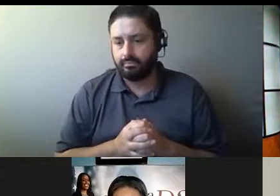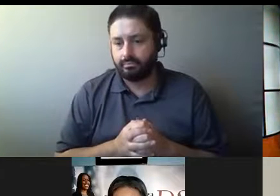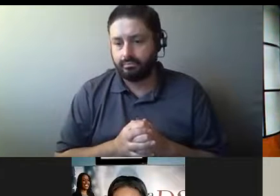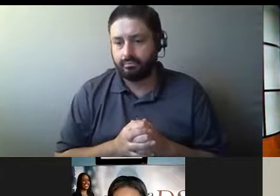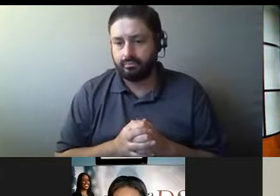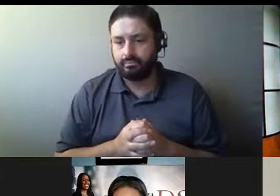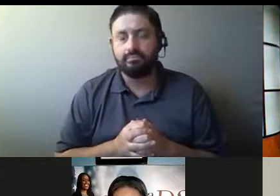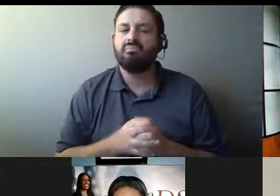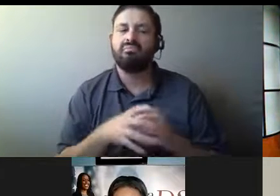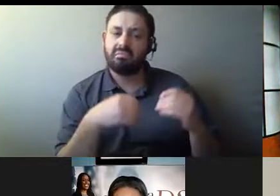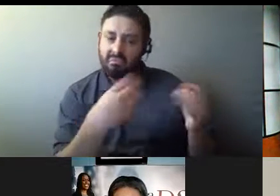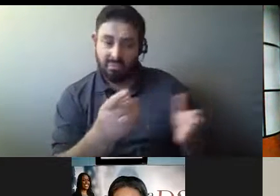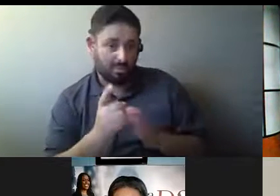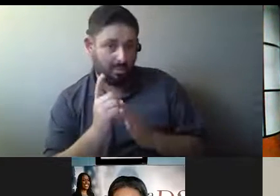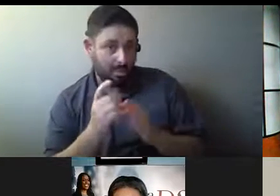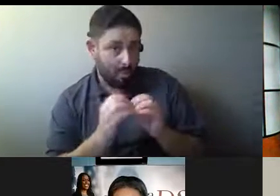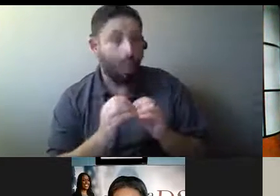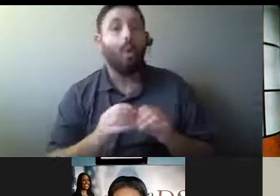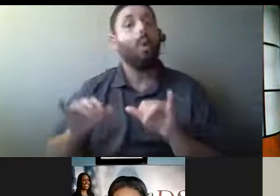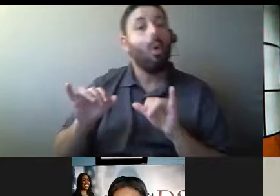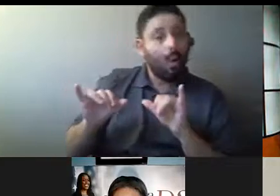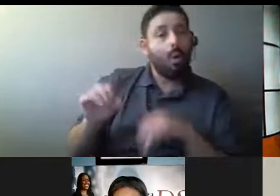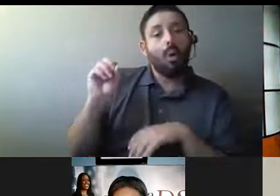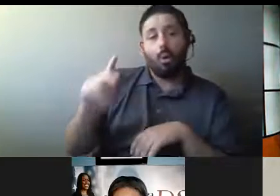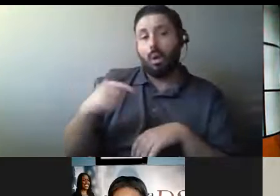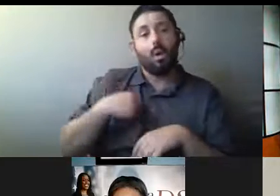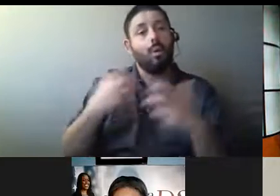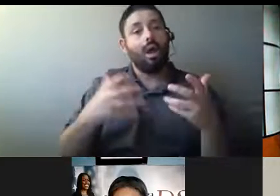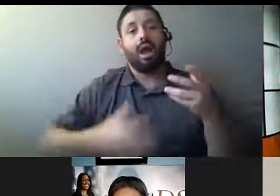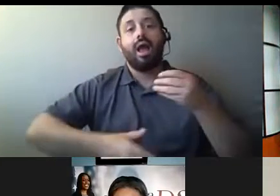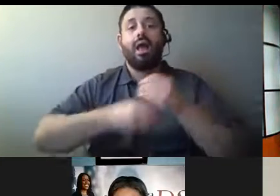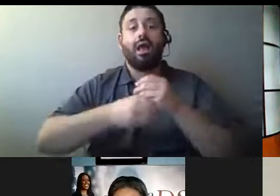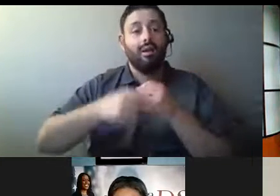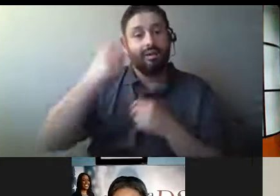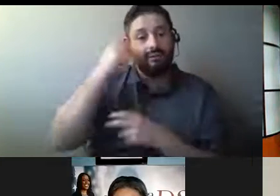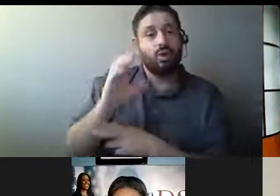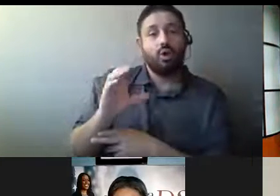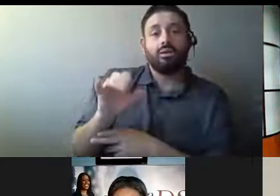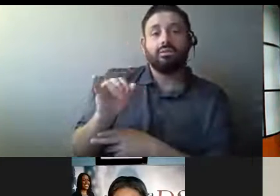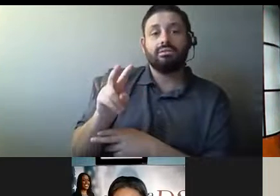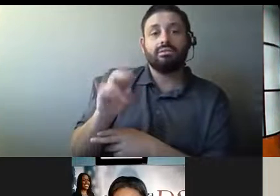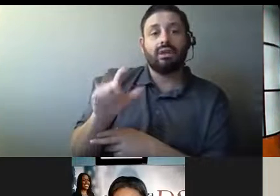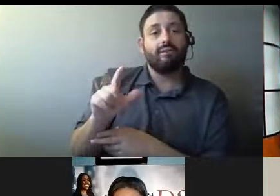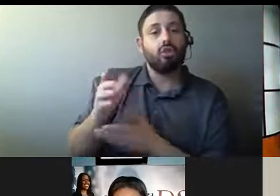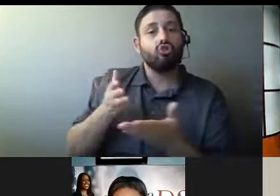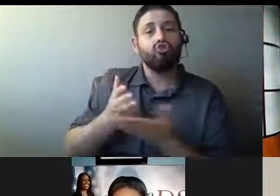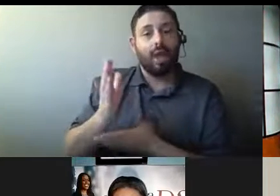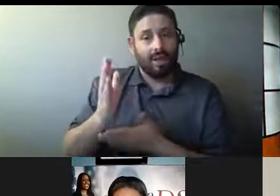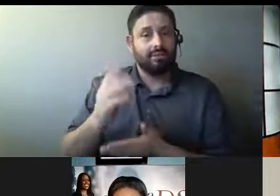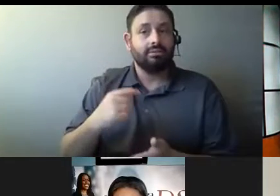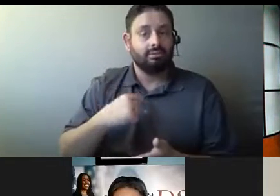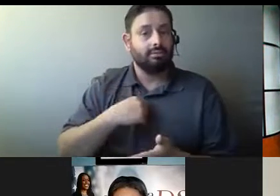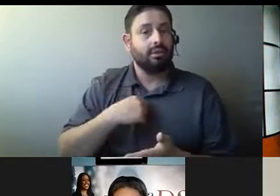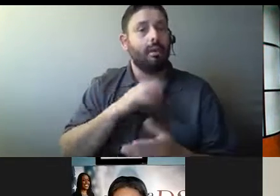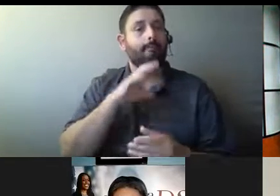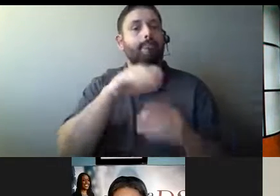You have another minute. Oh, okay. I was going to say, as far as civil rights is concerned, I'm part